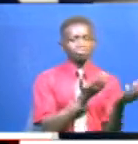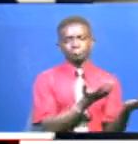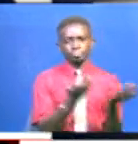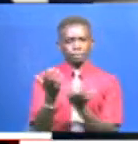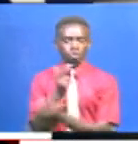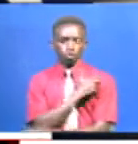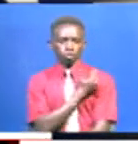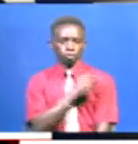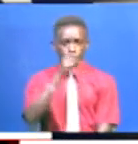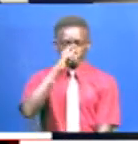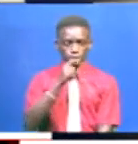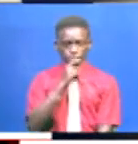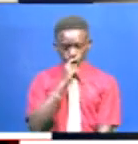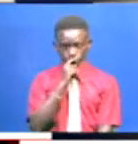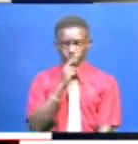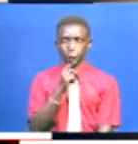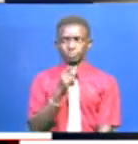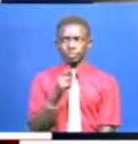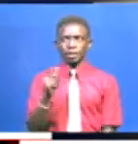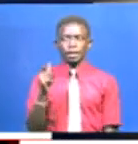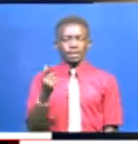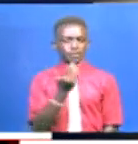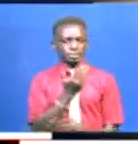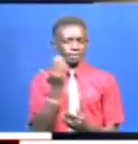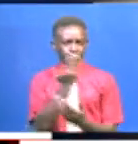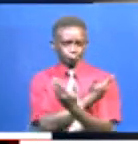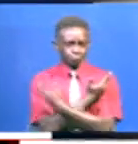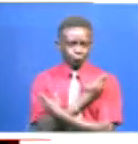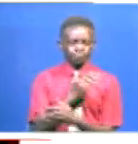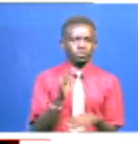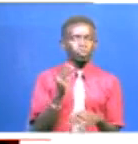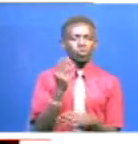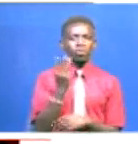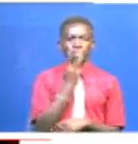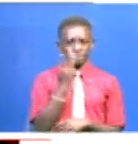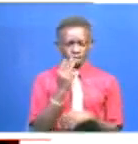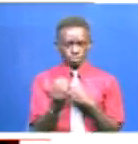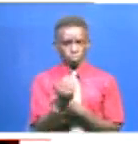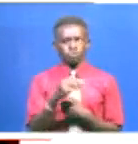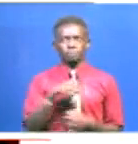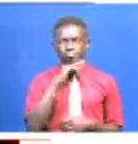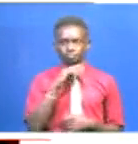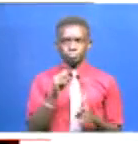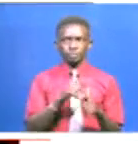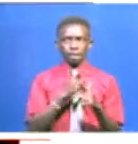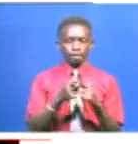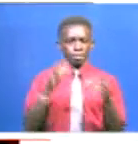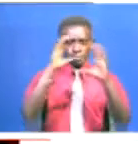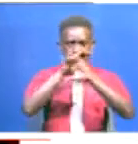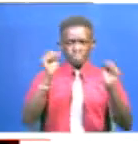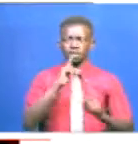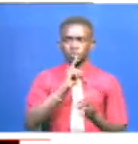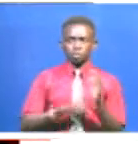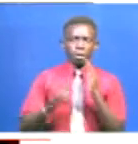The MP succumbed to the injuries Wednesday morning. President William Ruto, in mourning the late legislator, described him as a dedicated